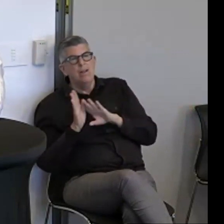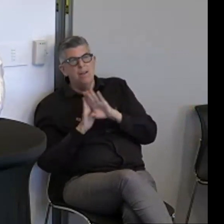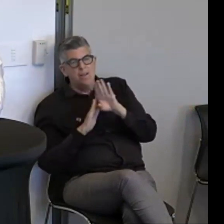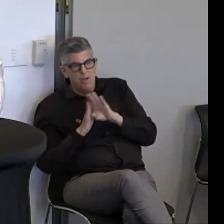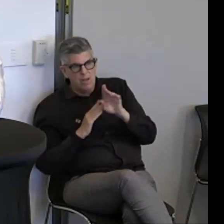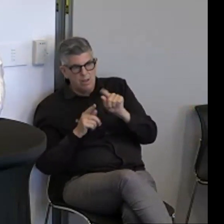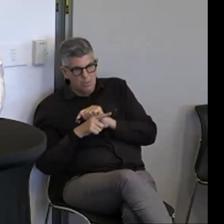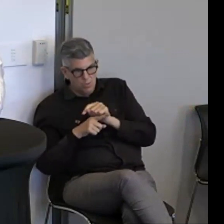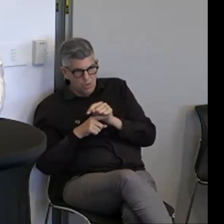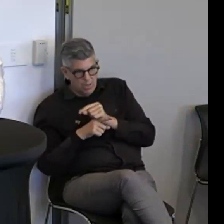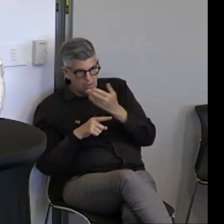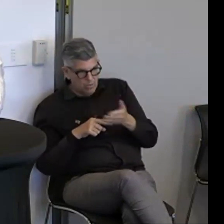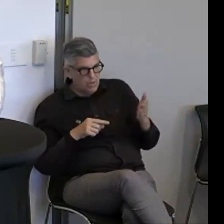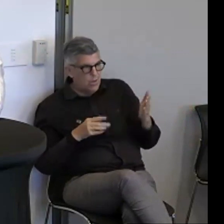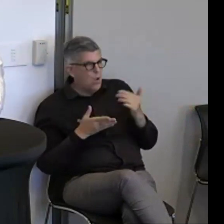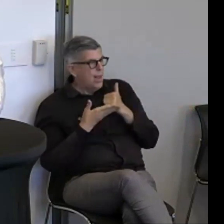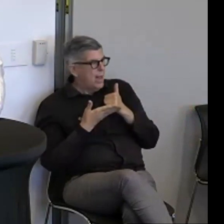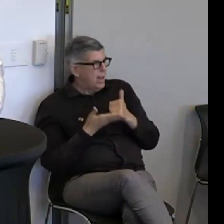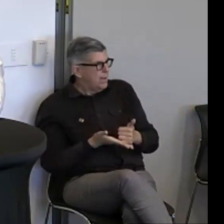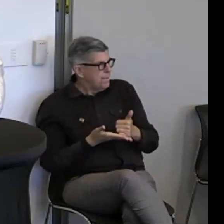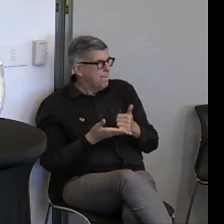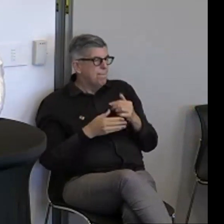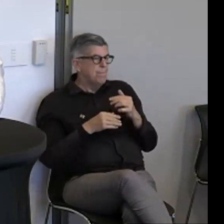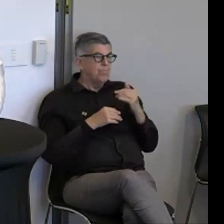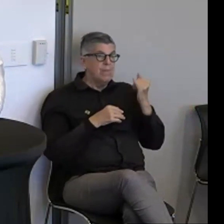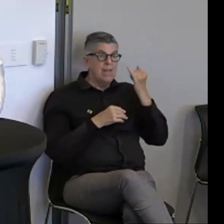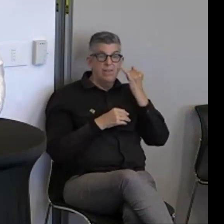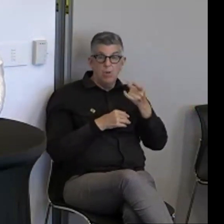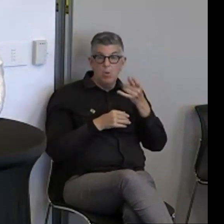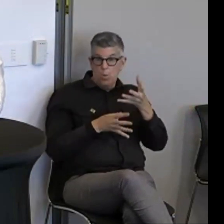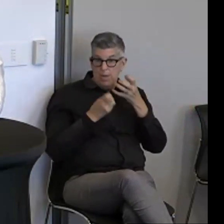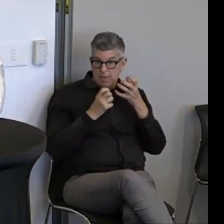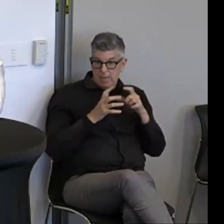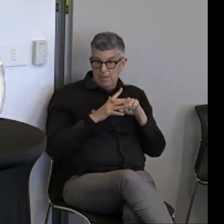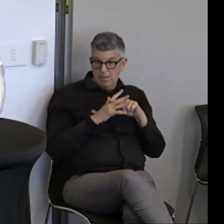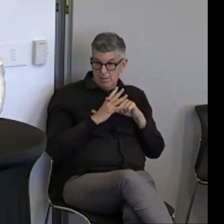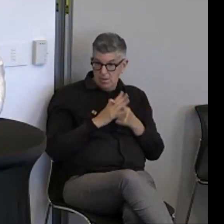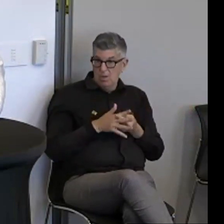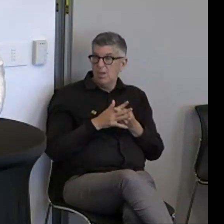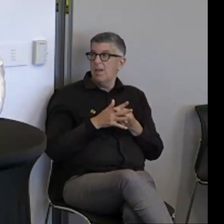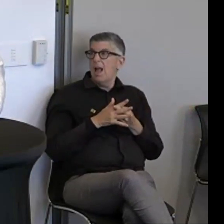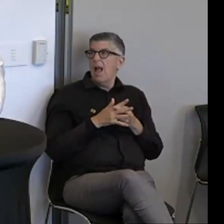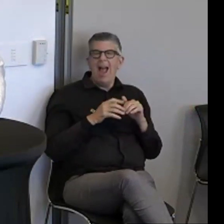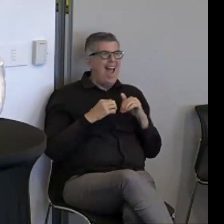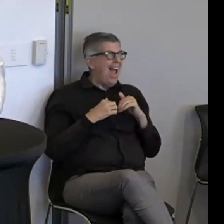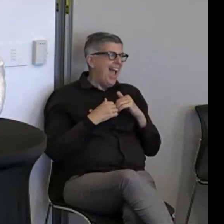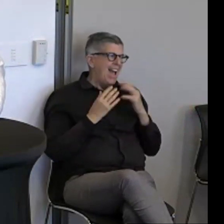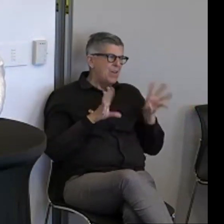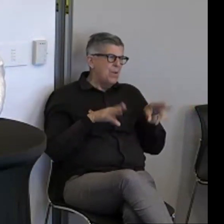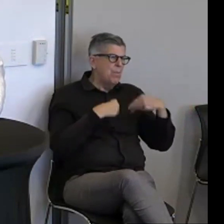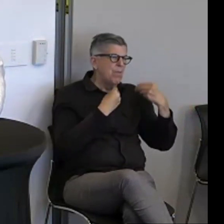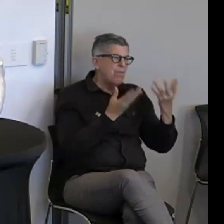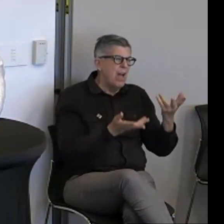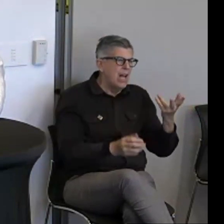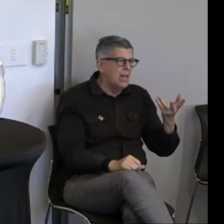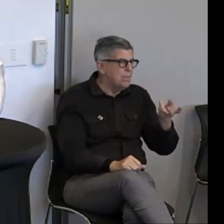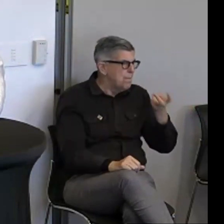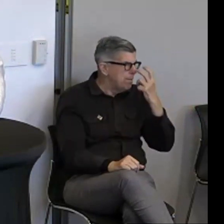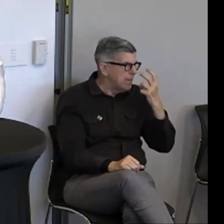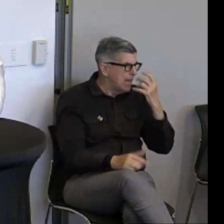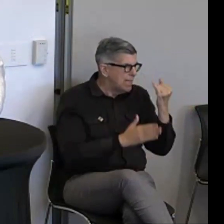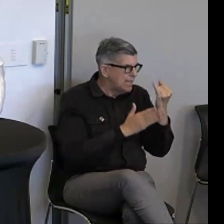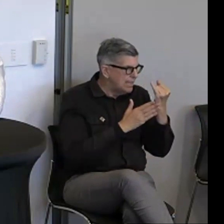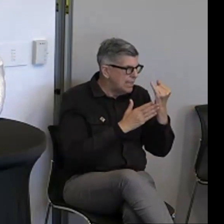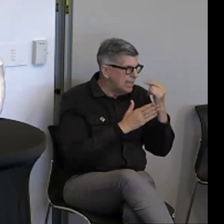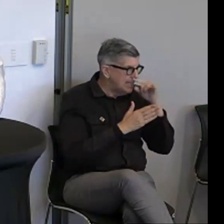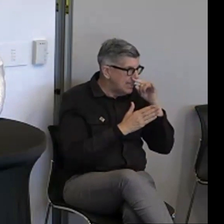to help with this. For anybody who wants to get started on, how do I get blind kids doodling? There is an online